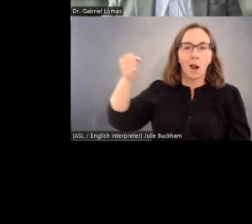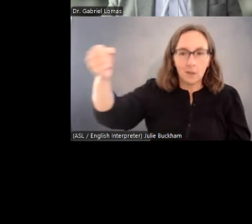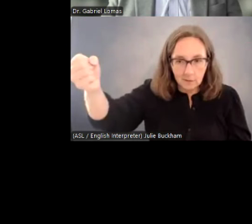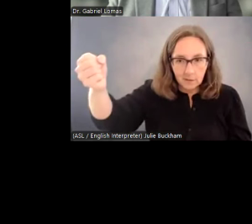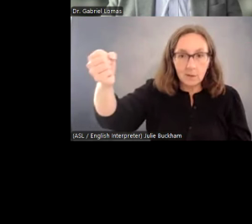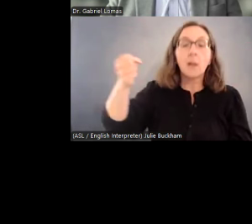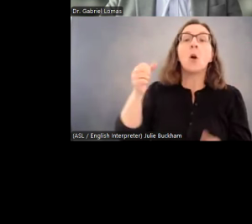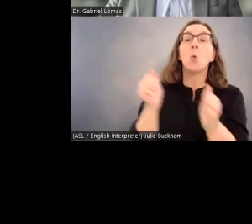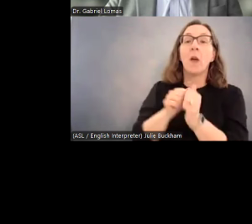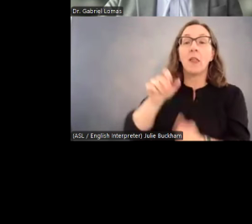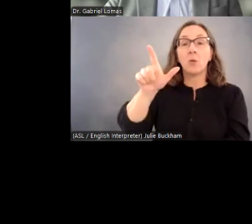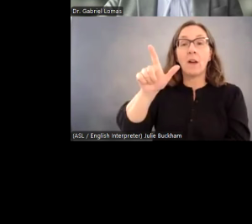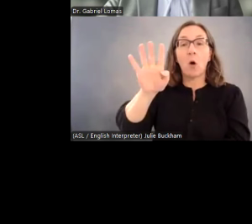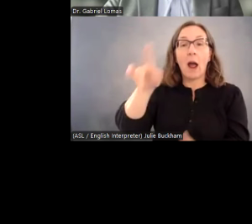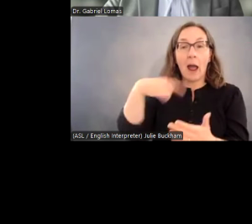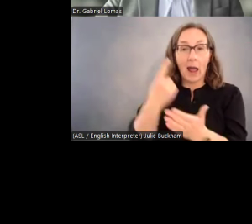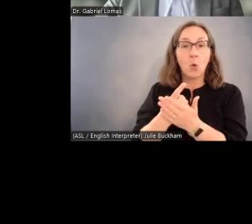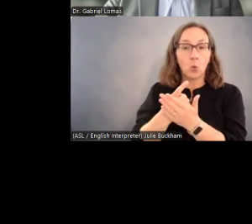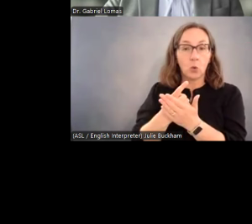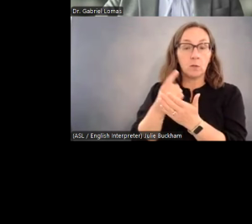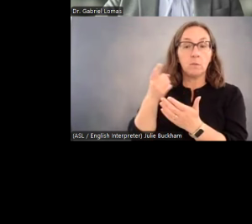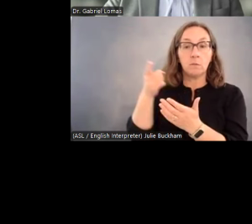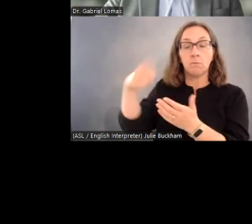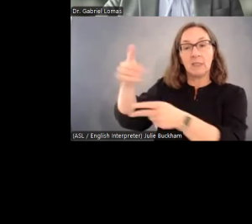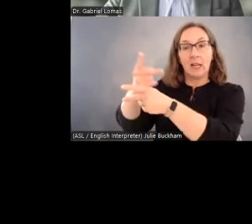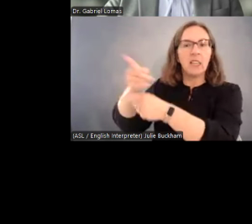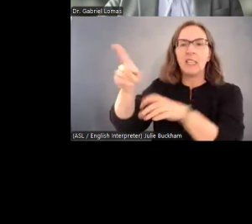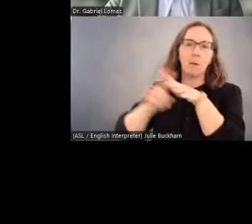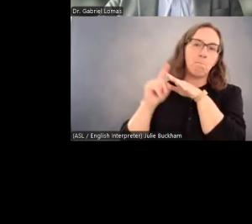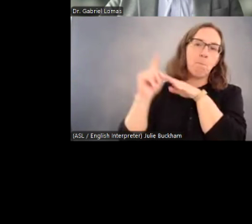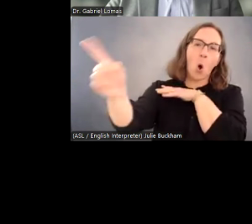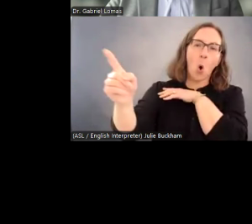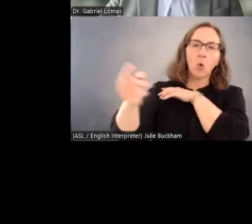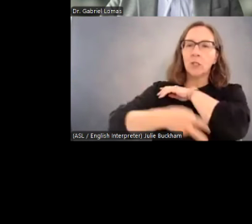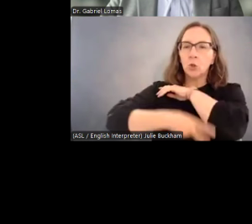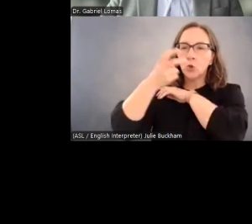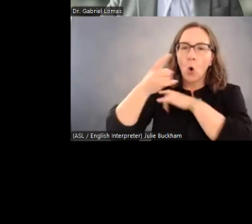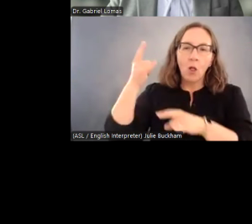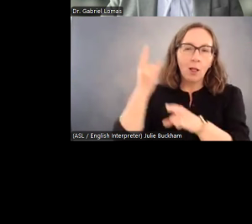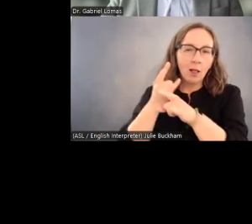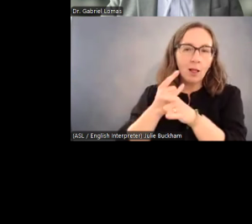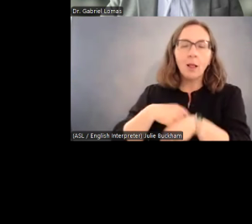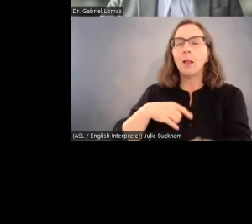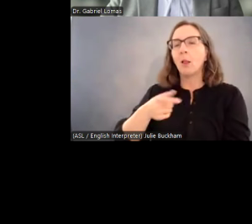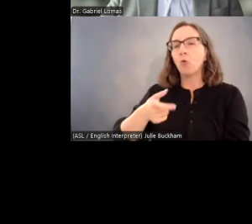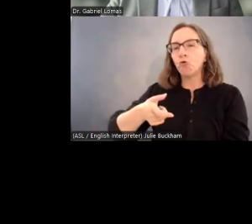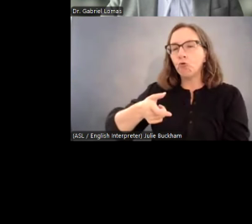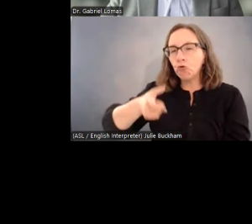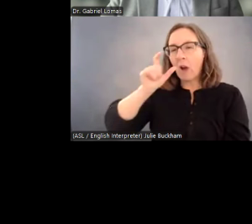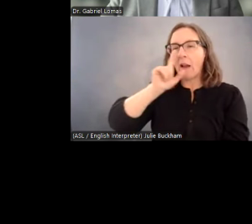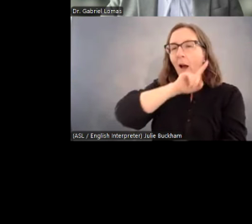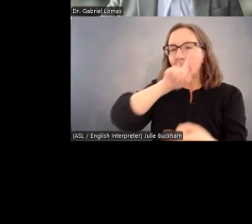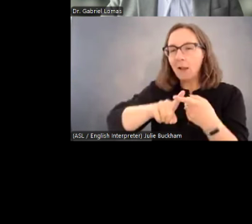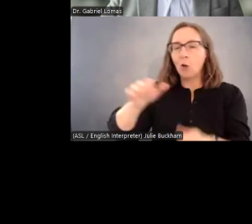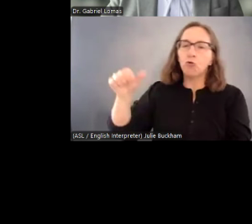with 24-hour communication. He ran from the program, stole liquor, drank until drunk, had a